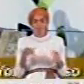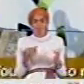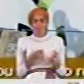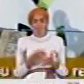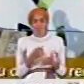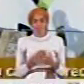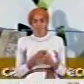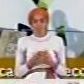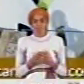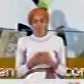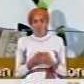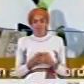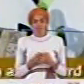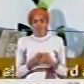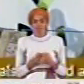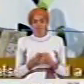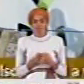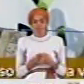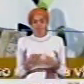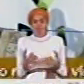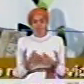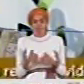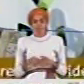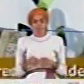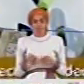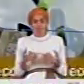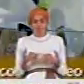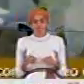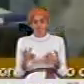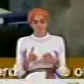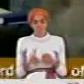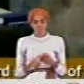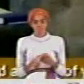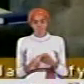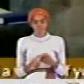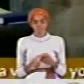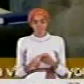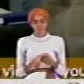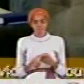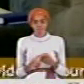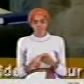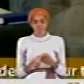And as she continues to speak, everything will be perfected.